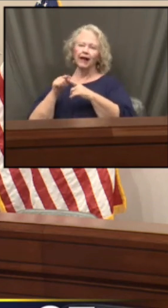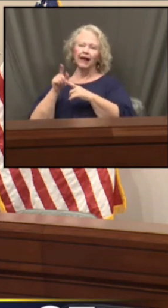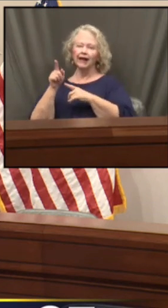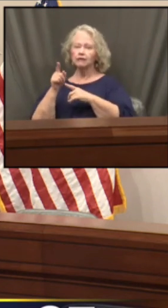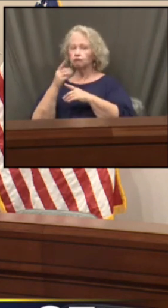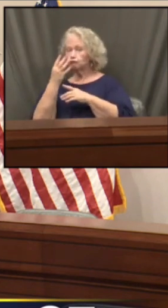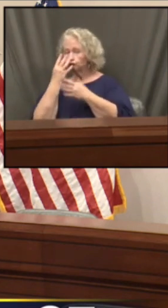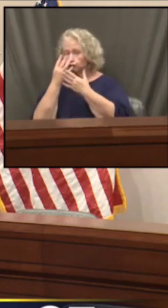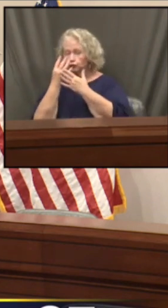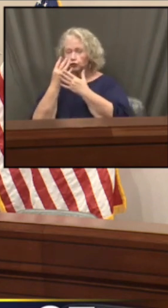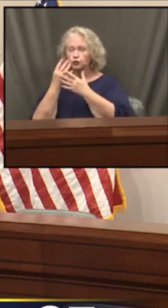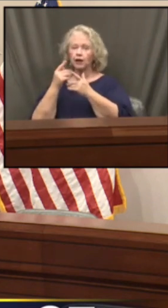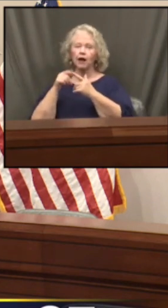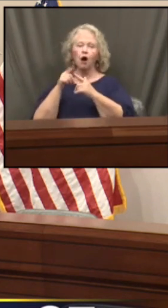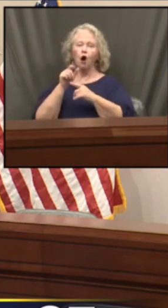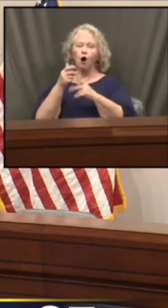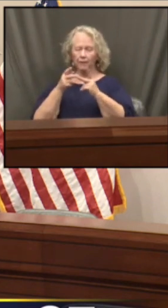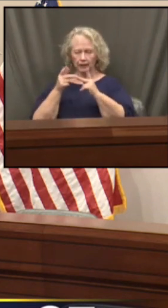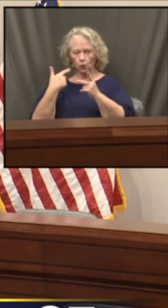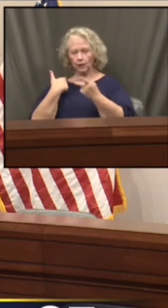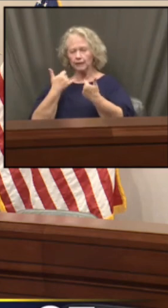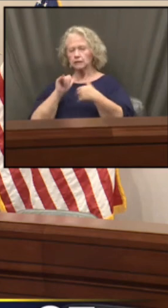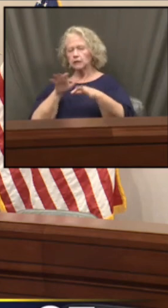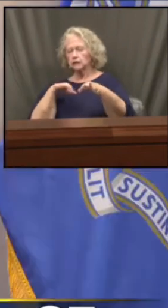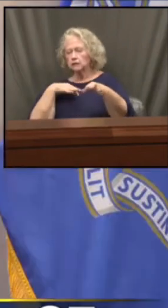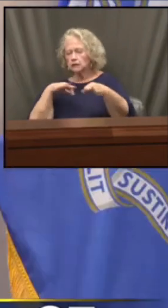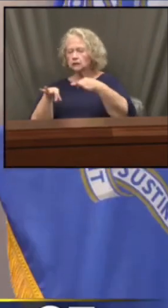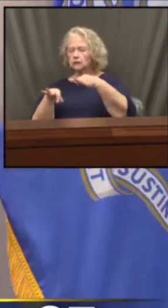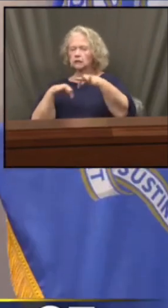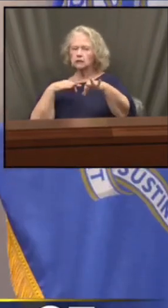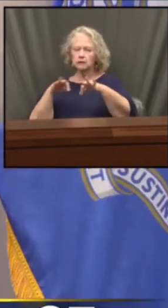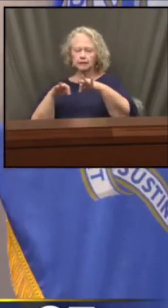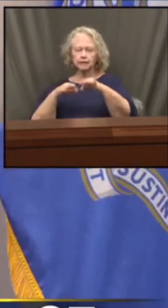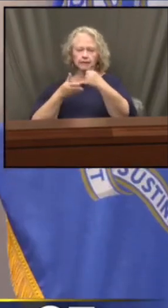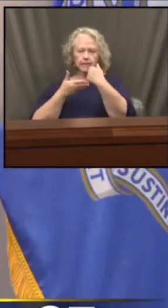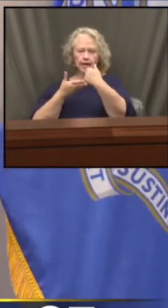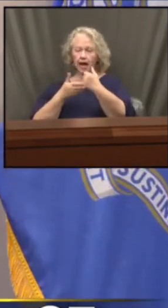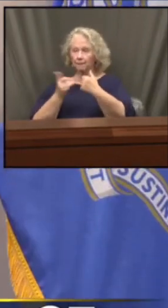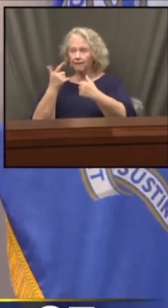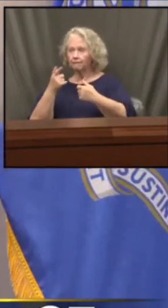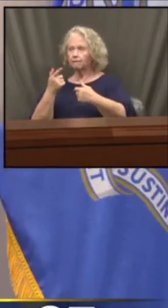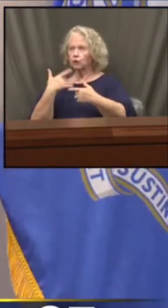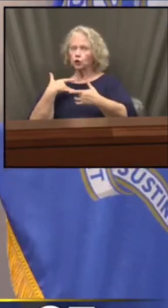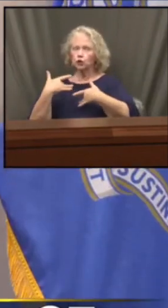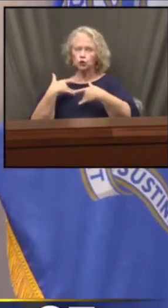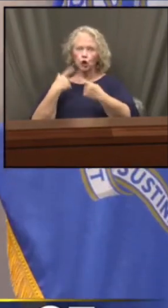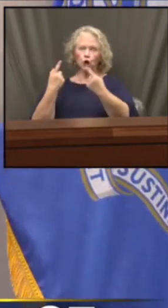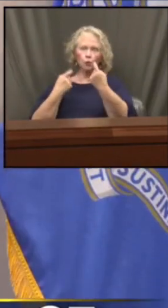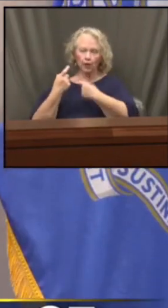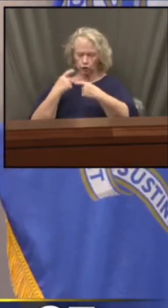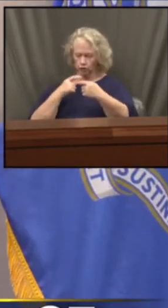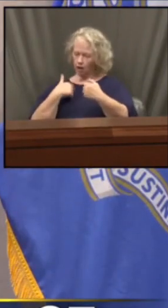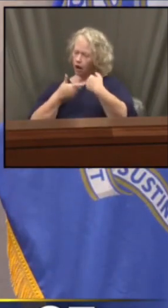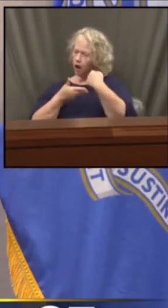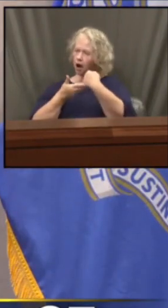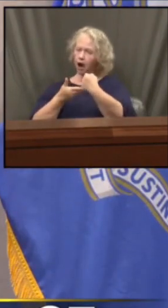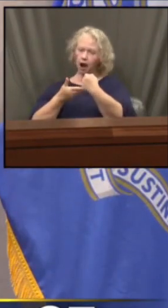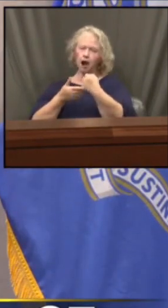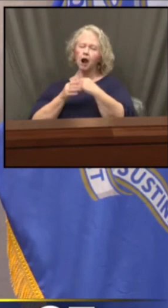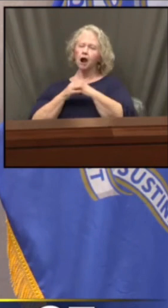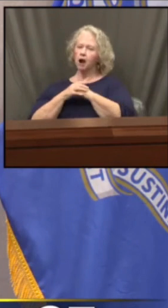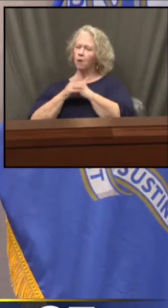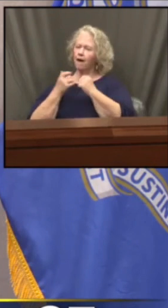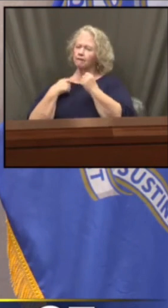and elsewhere for people who still have questions or concerns about getting vaccinated. And as the governor mentioned before, there are hundreds